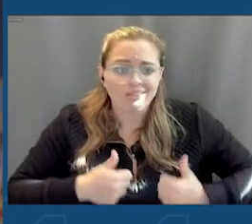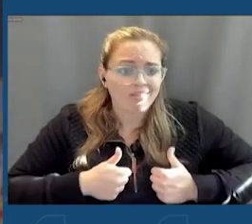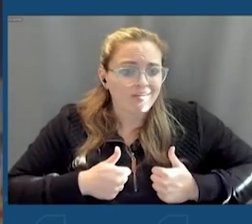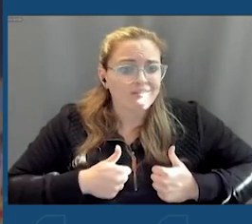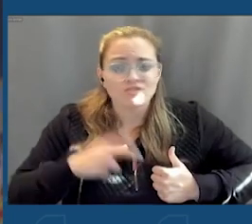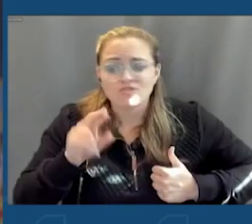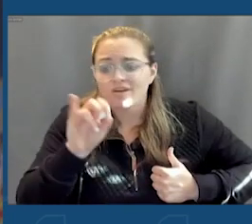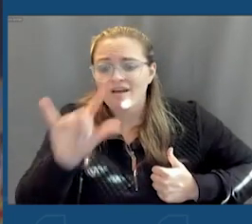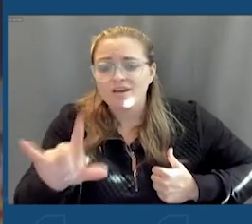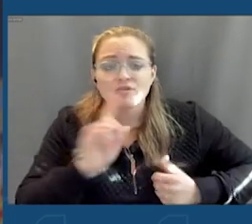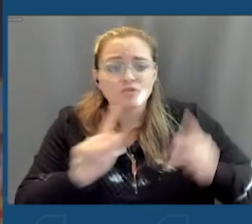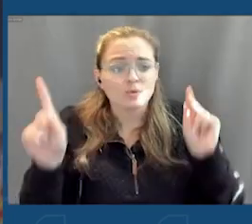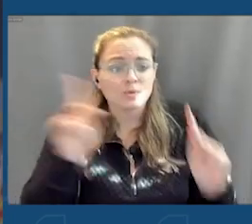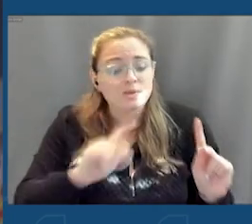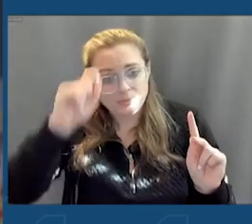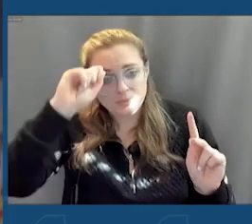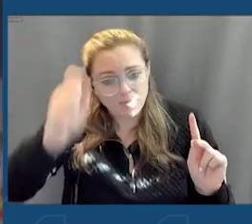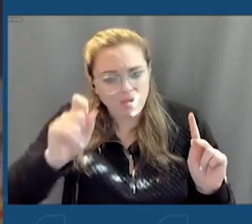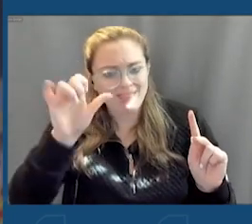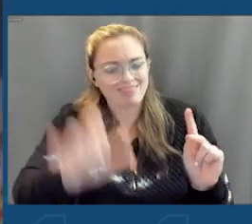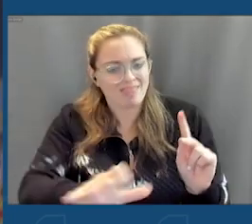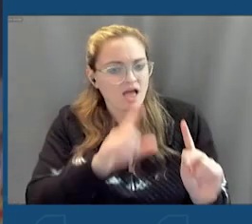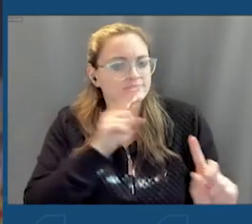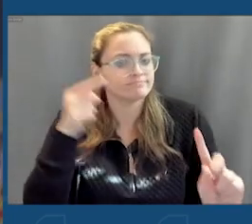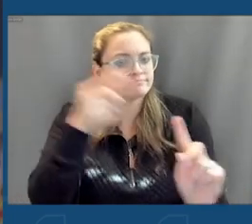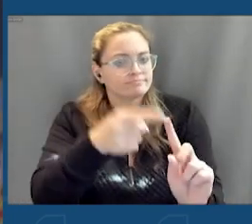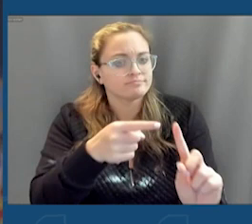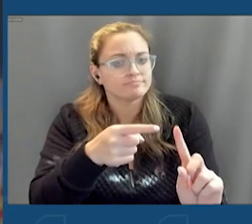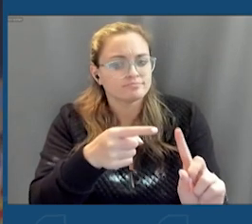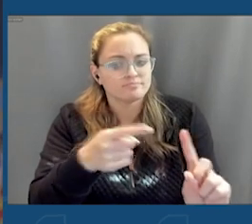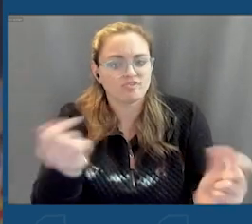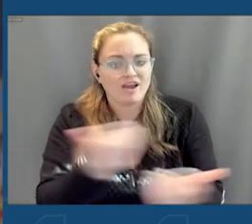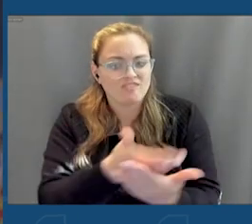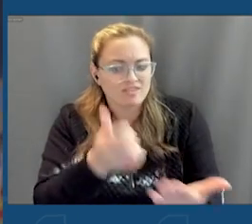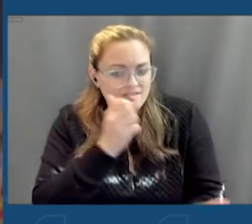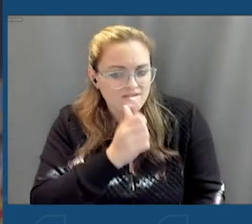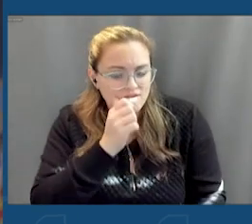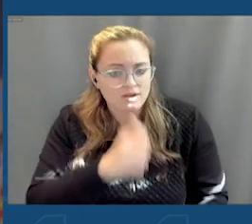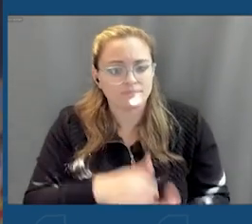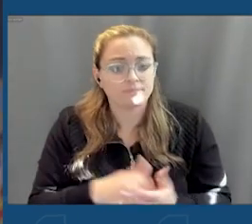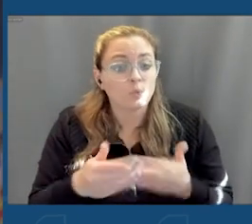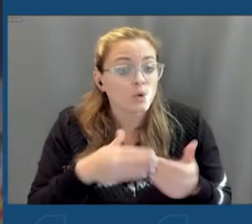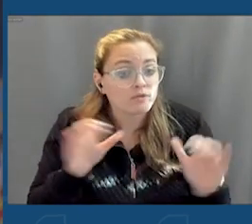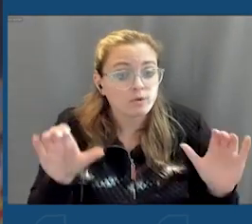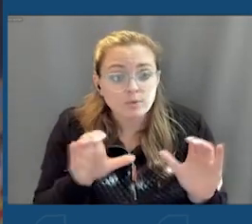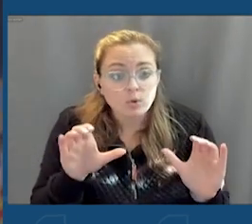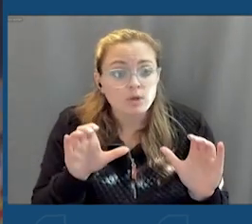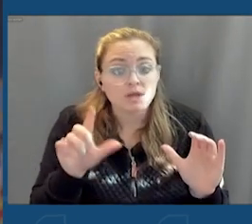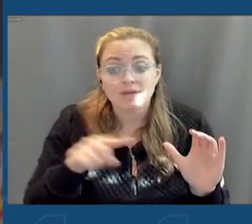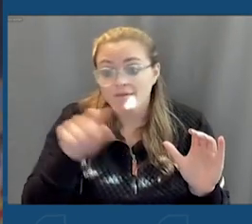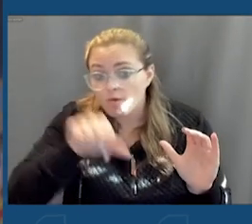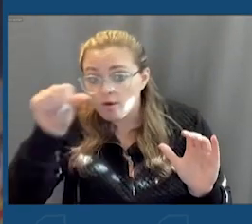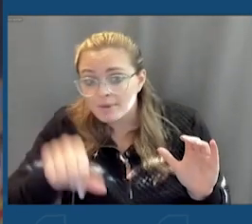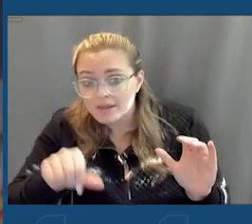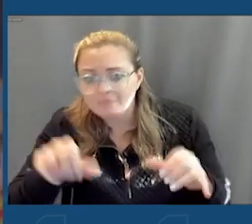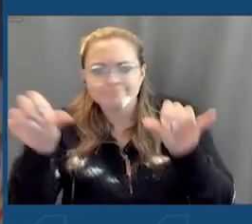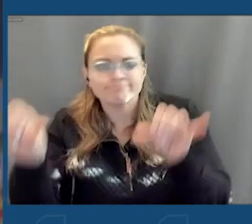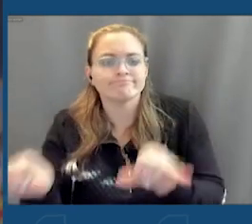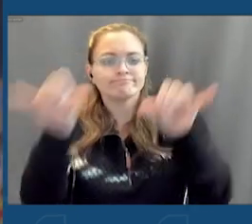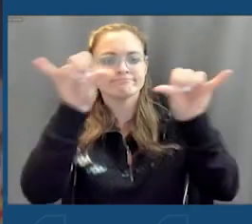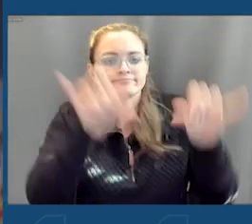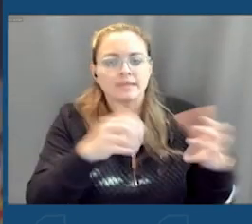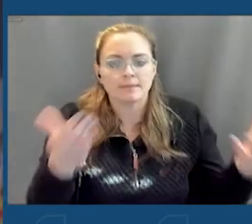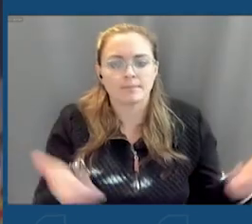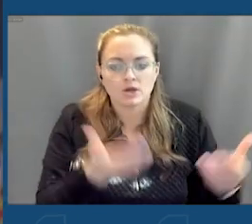for the people of the Bronx. And that's what I strive to do every day, which is whatever I'm doing up in Albany, it needs to translate to the